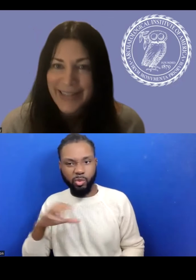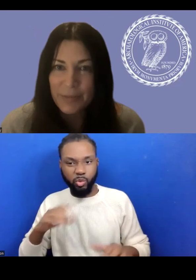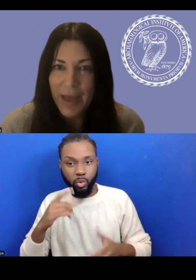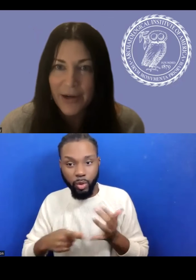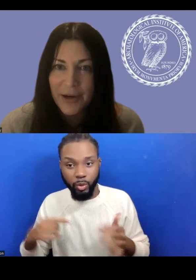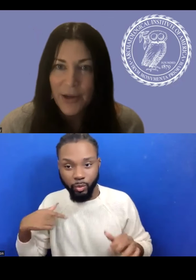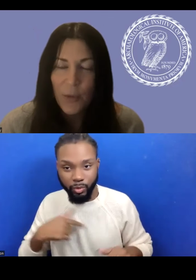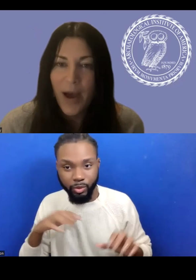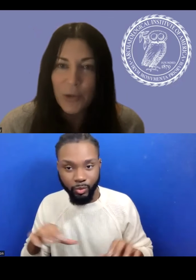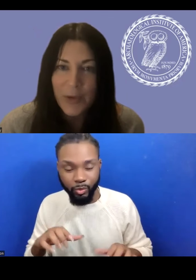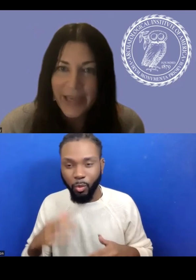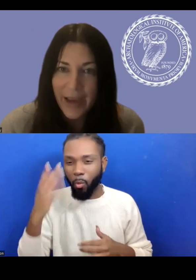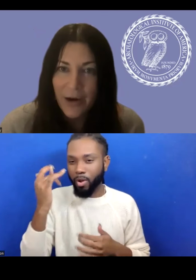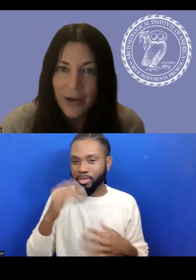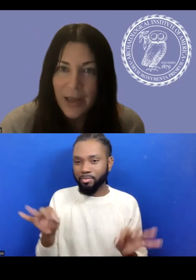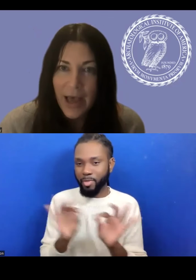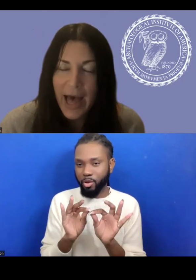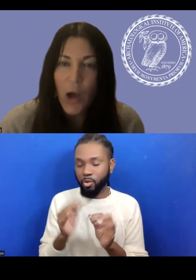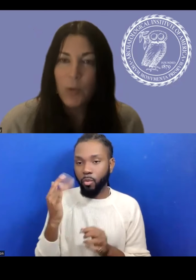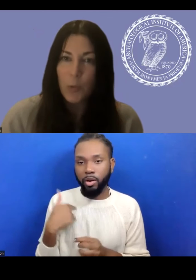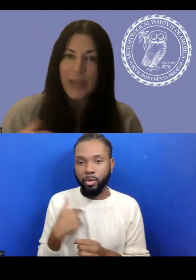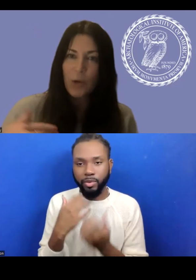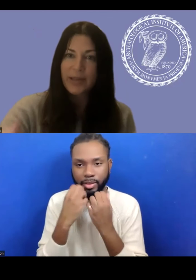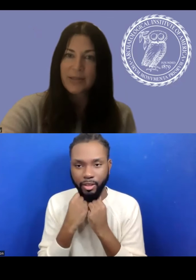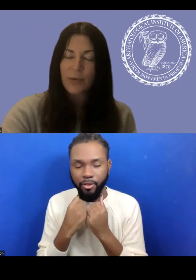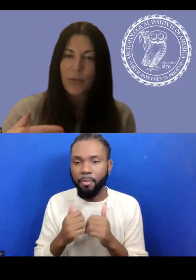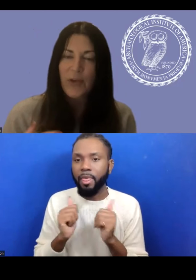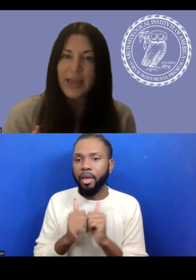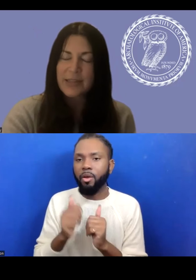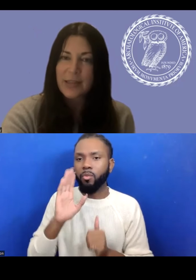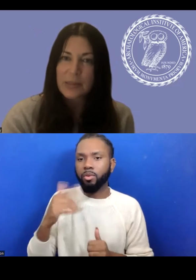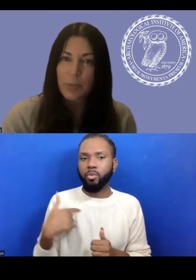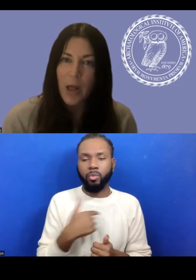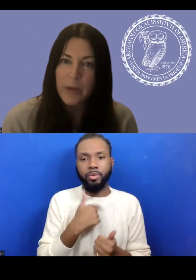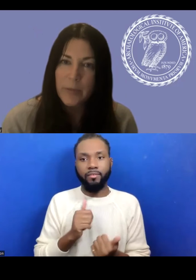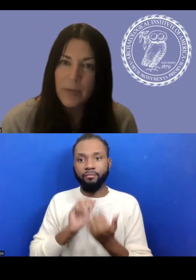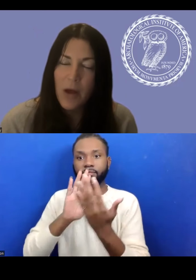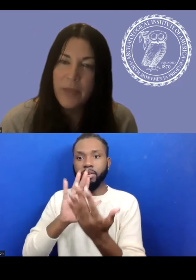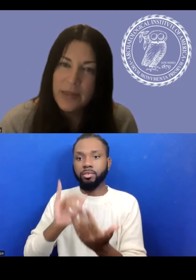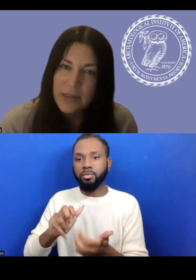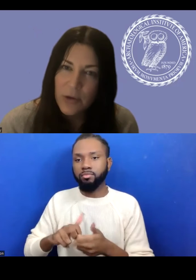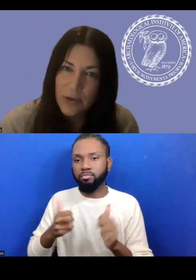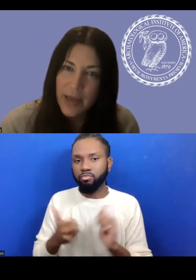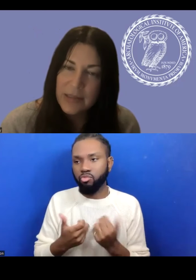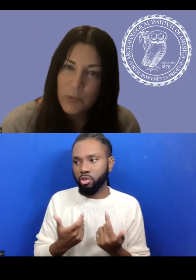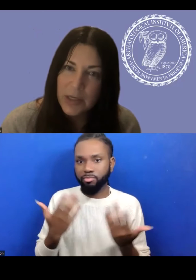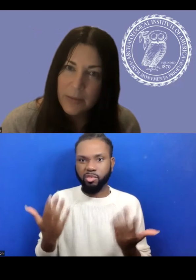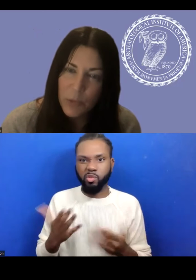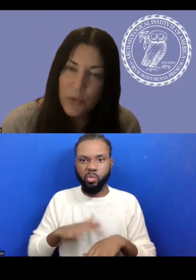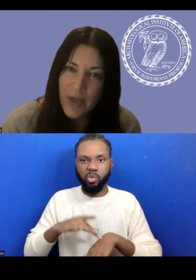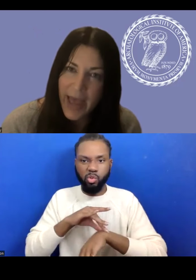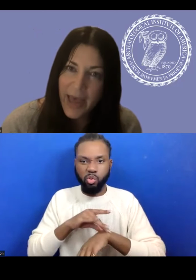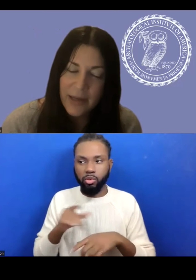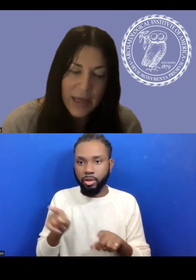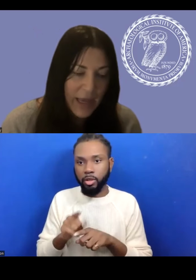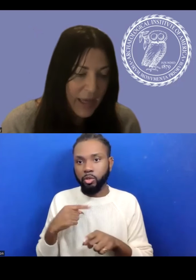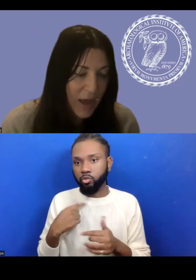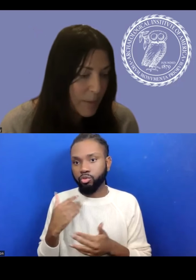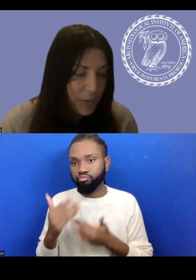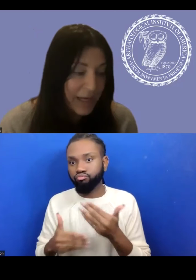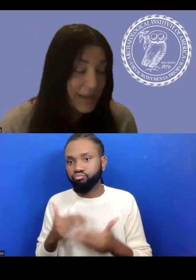Why does it matter? Why do we care? How are we going to face this problem on this earth as we move